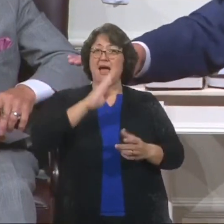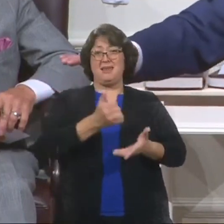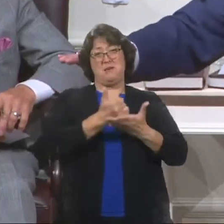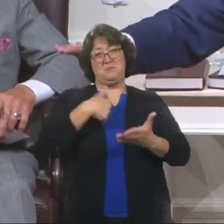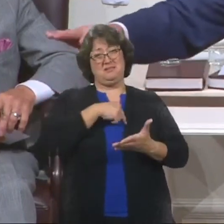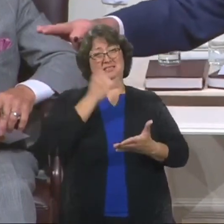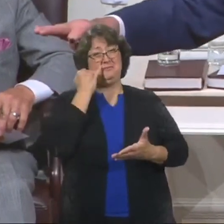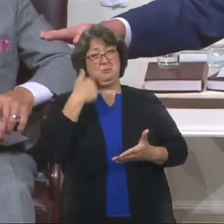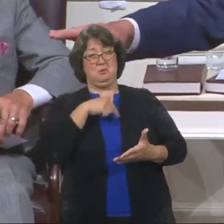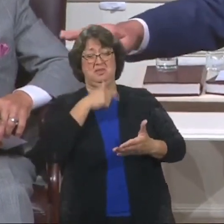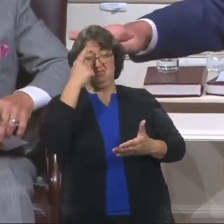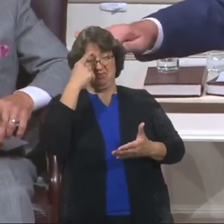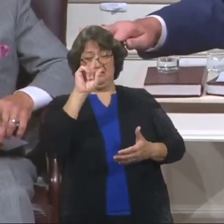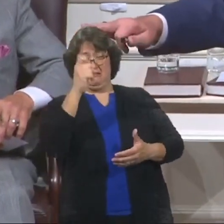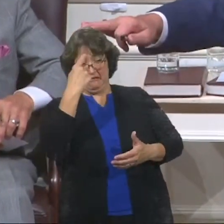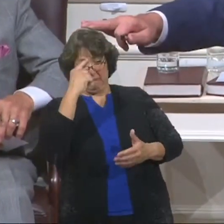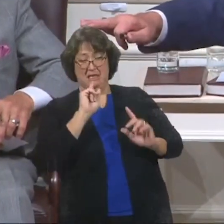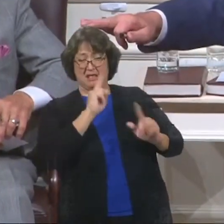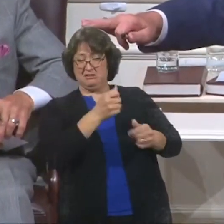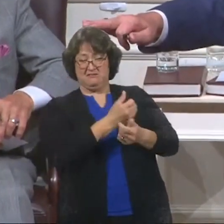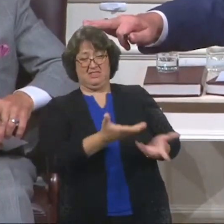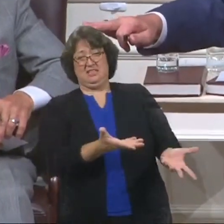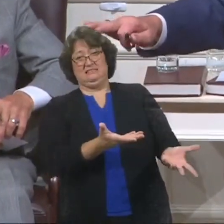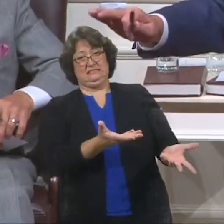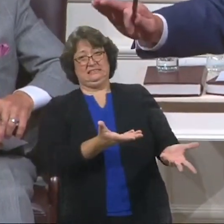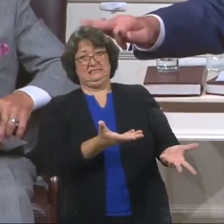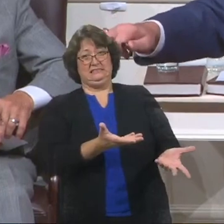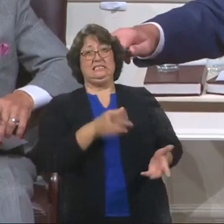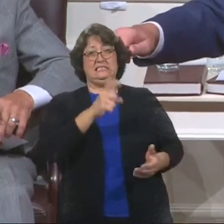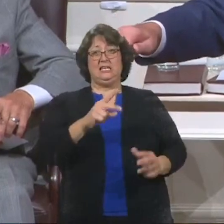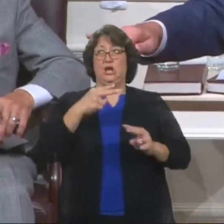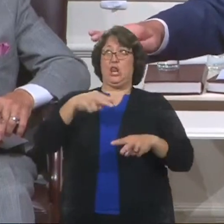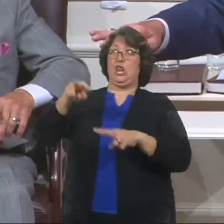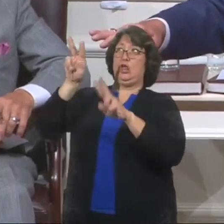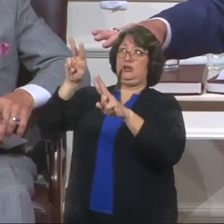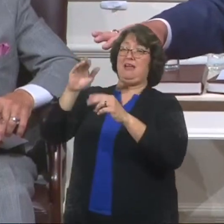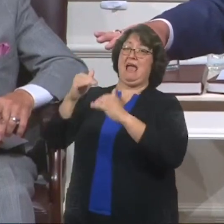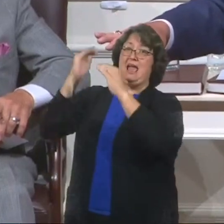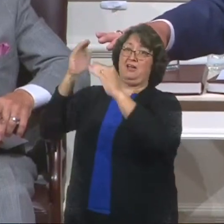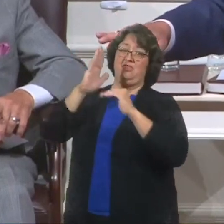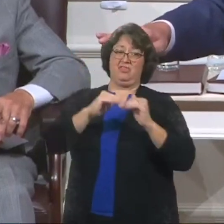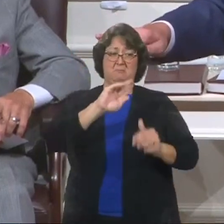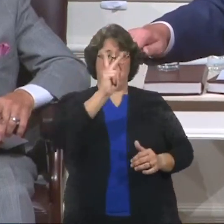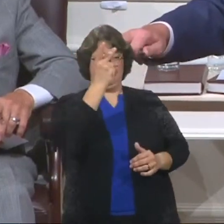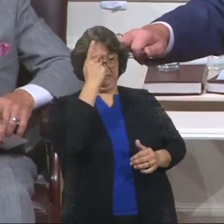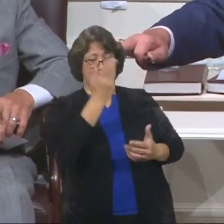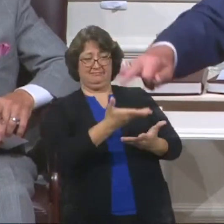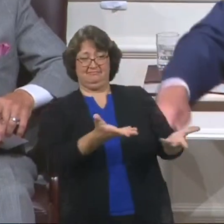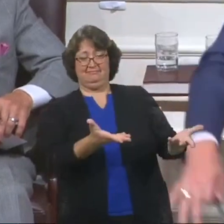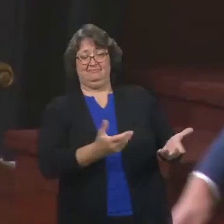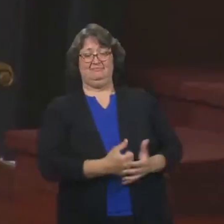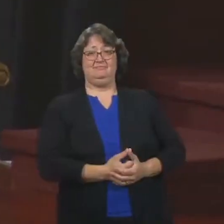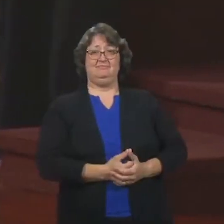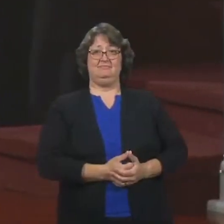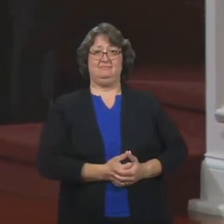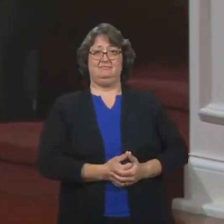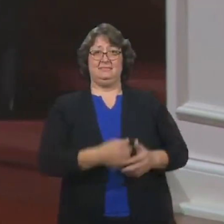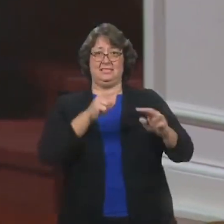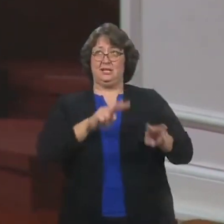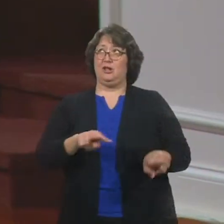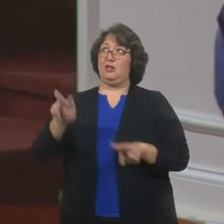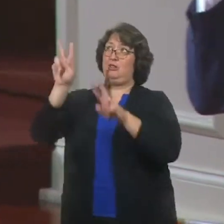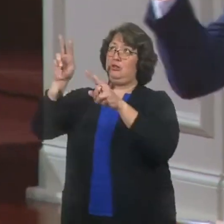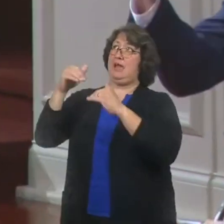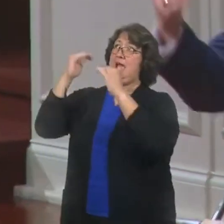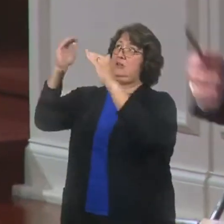think the government's the answer to everything. You got to look a little higher than the political aspect. We got to look a little bit higher.